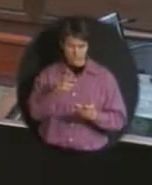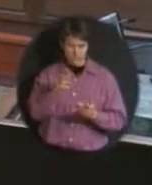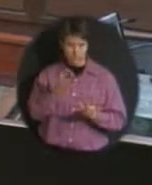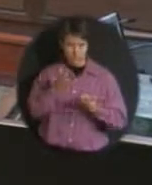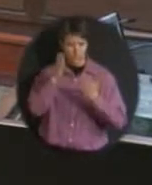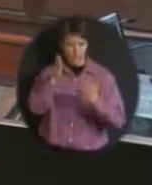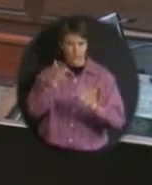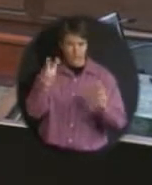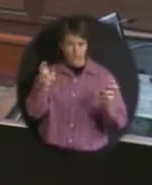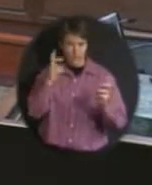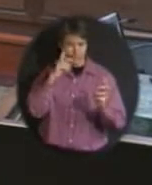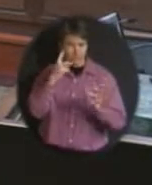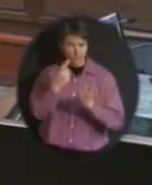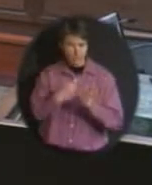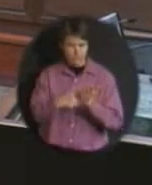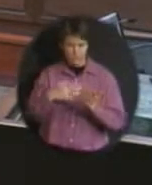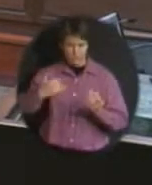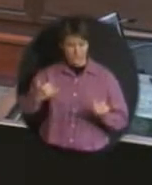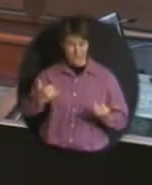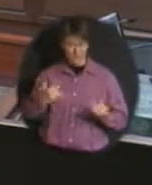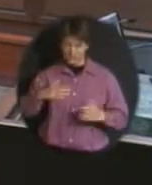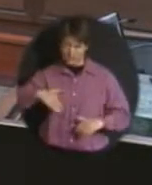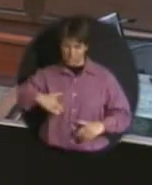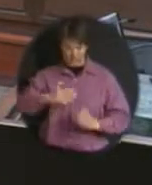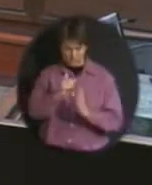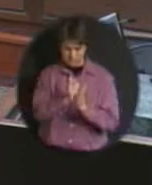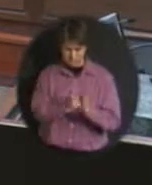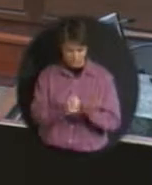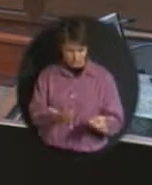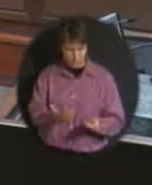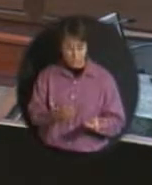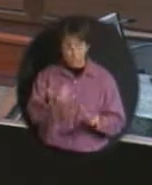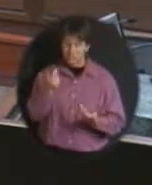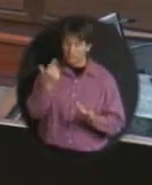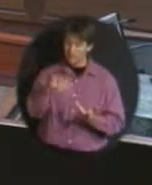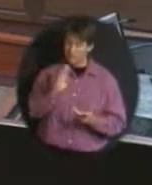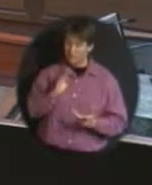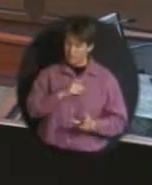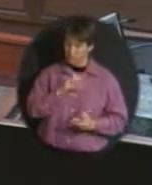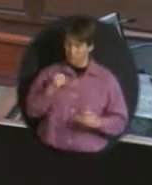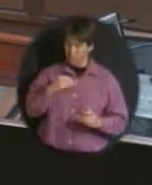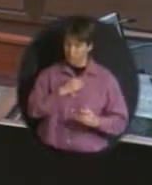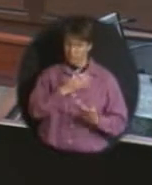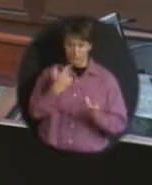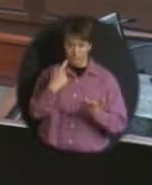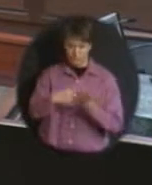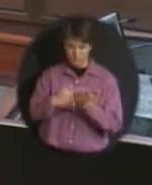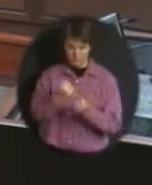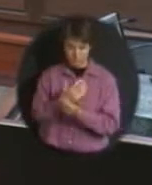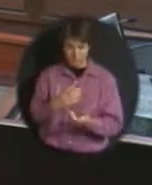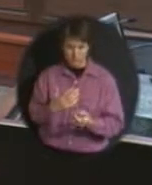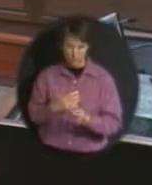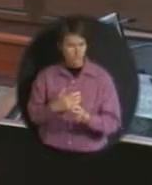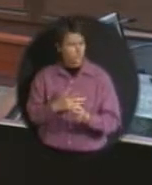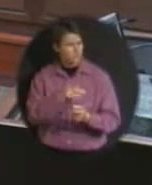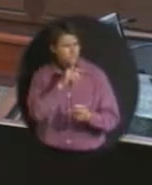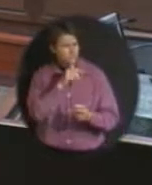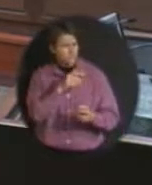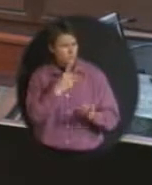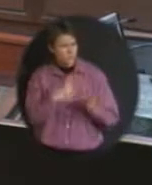not currently on the agenda. Any board members have topics for discussion? Not necessarily discussion, just quick